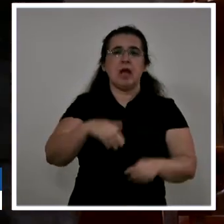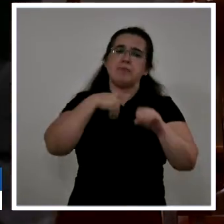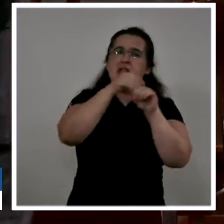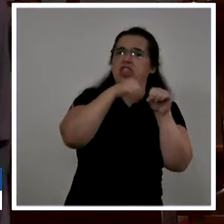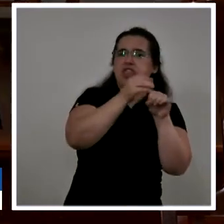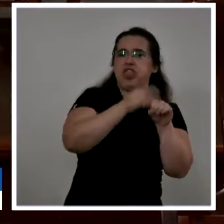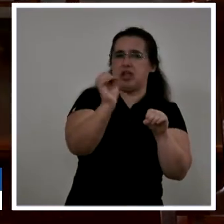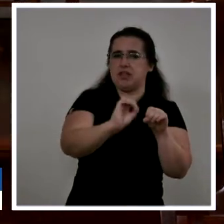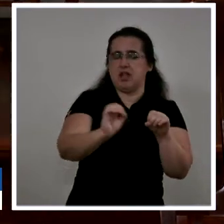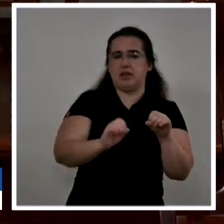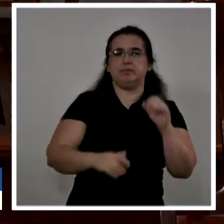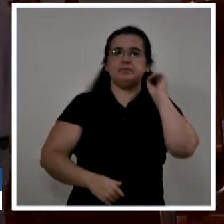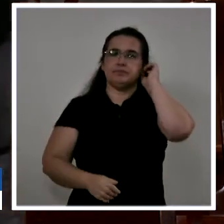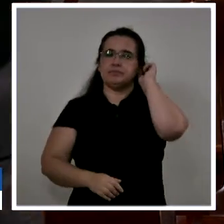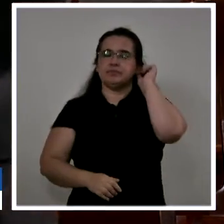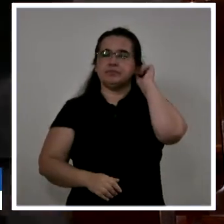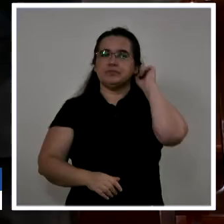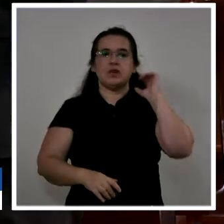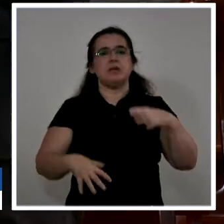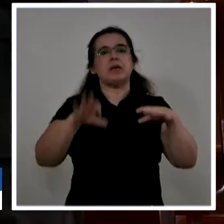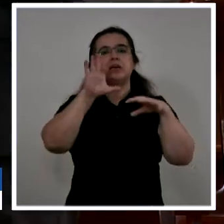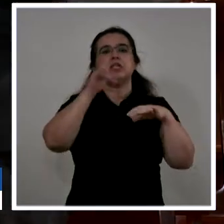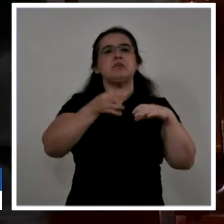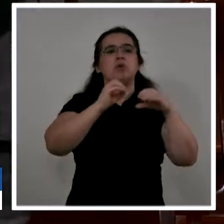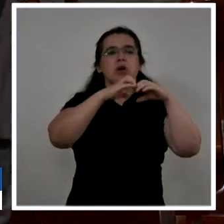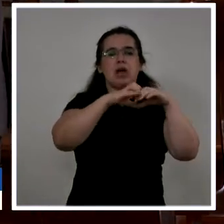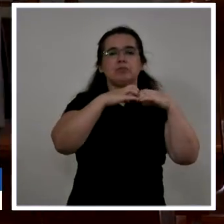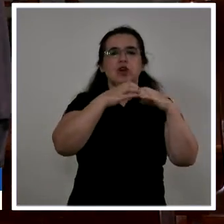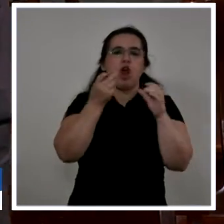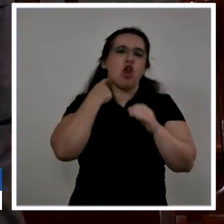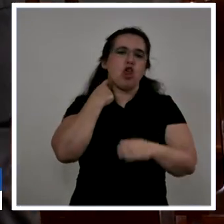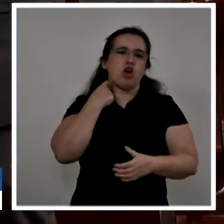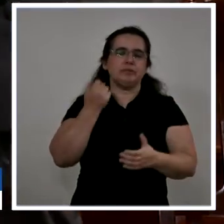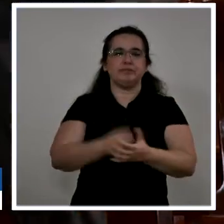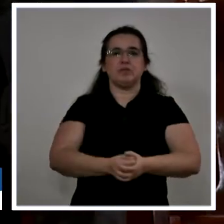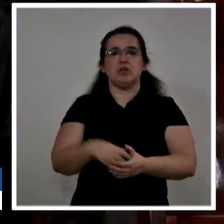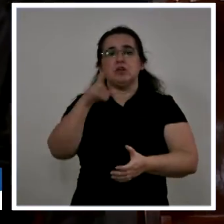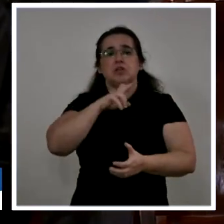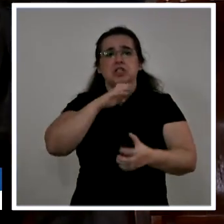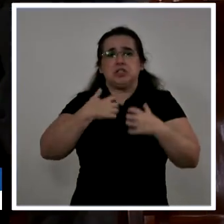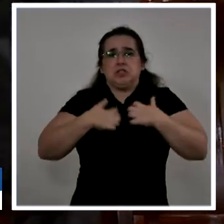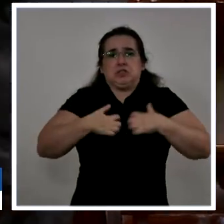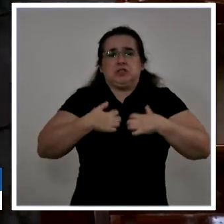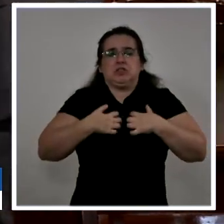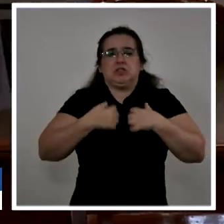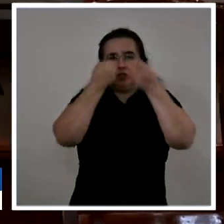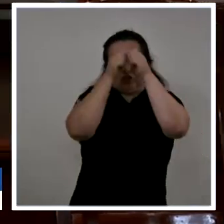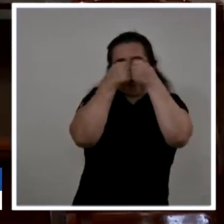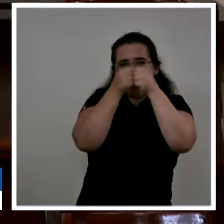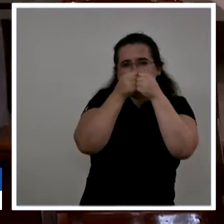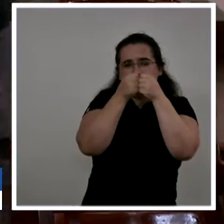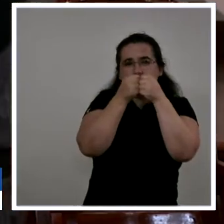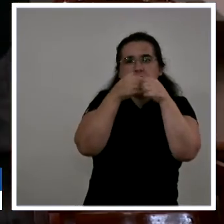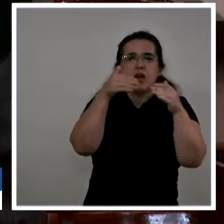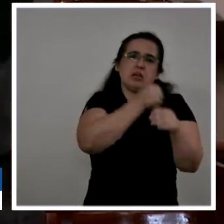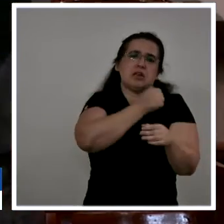muito, não tomava conta, I had a small hippocampus, eu vou ter um hipocampo pequeno, and I was a nervous mouse, e vou ser um ratinho nervoso, and I hide in the corner, e escondo-me em todos os cantos